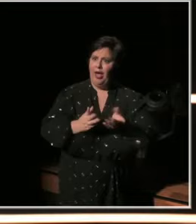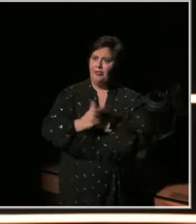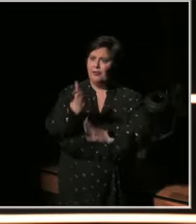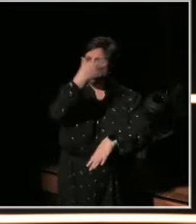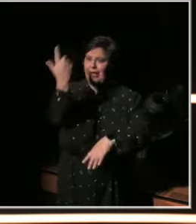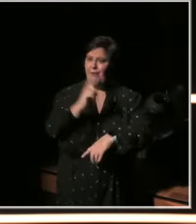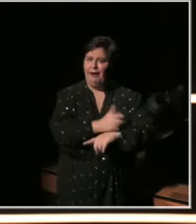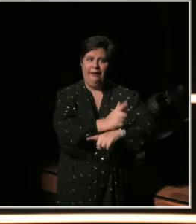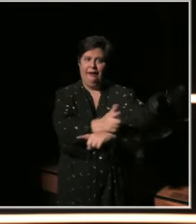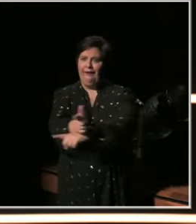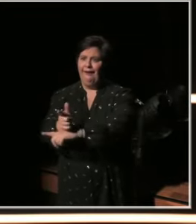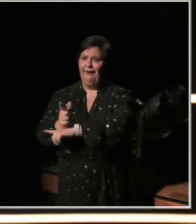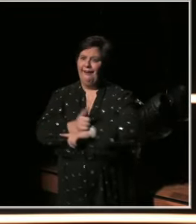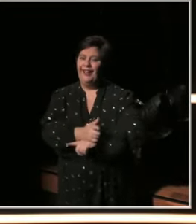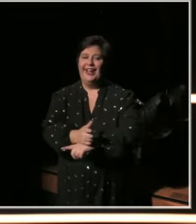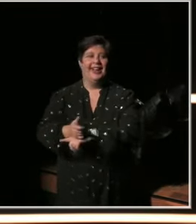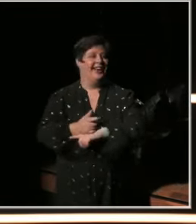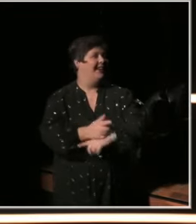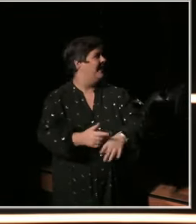summer.